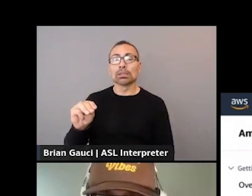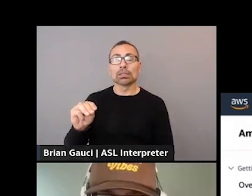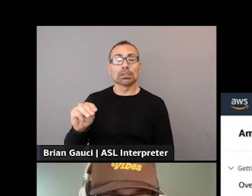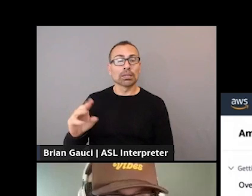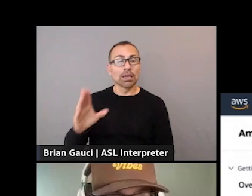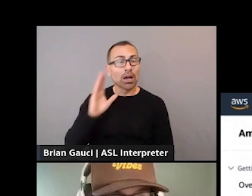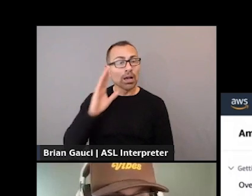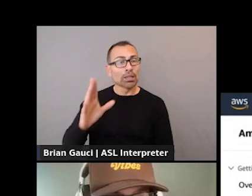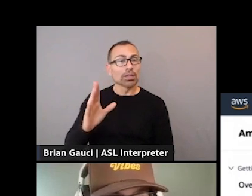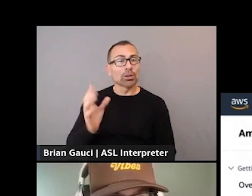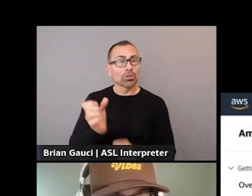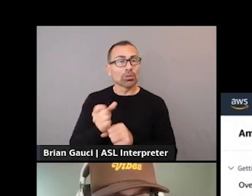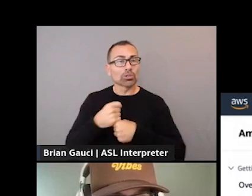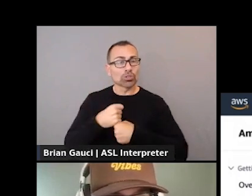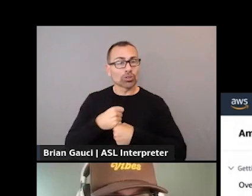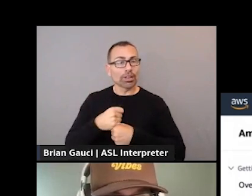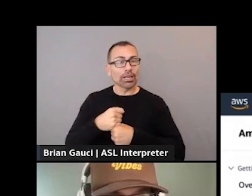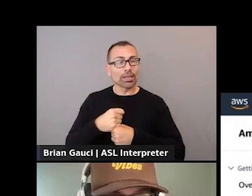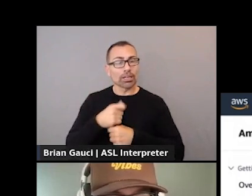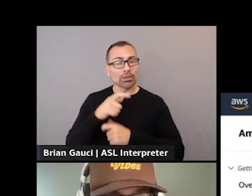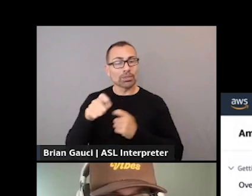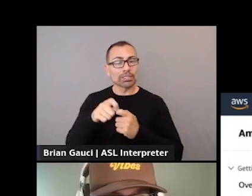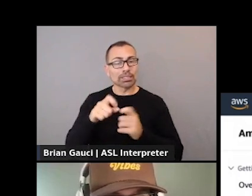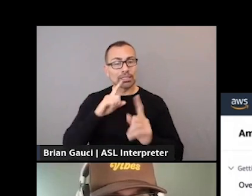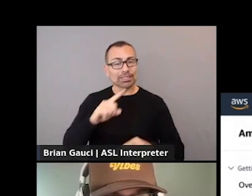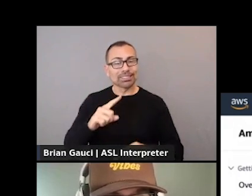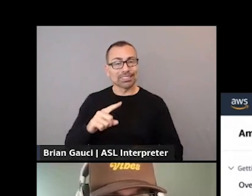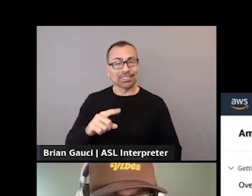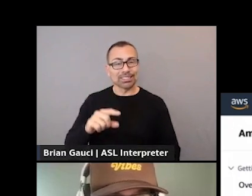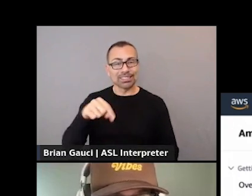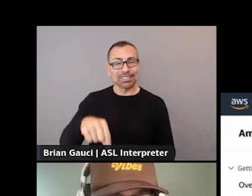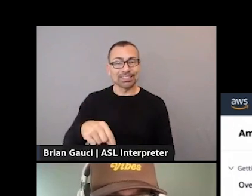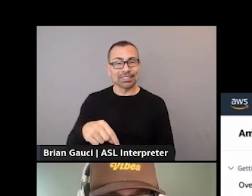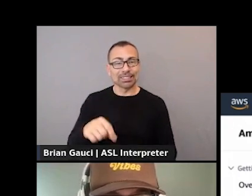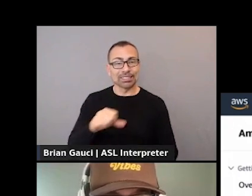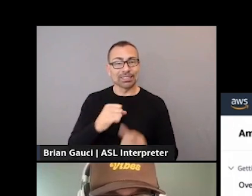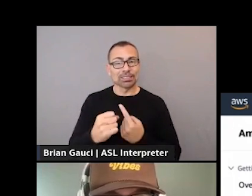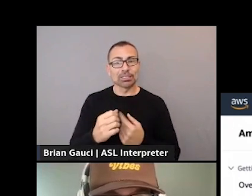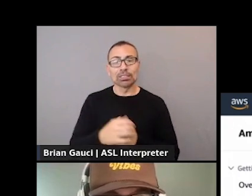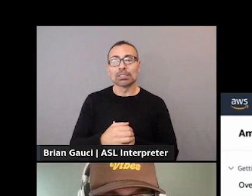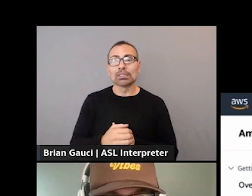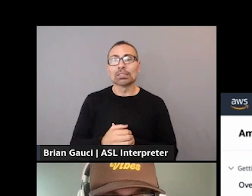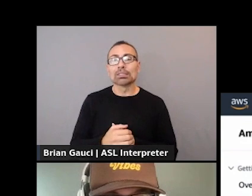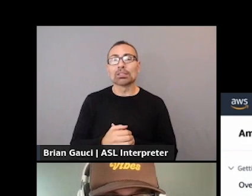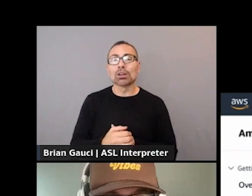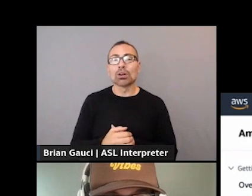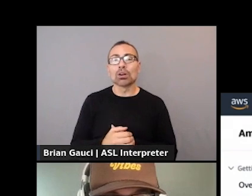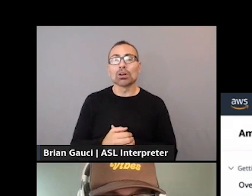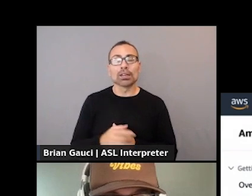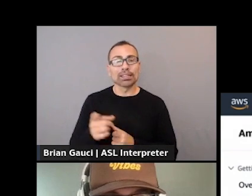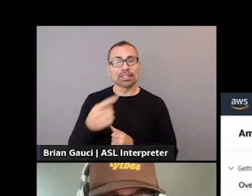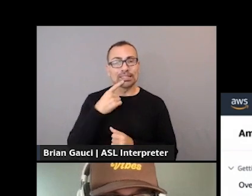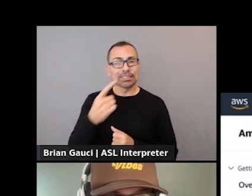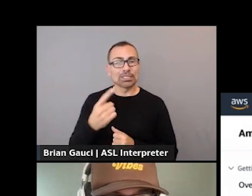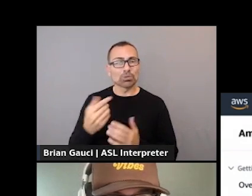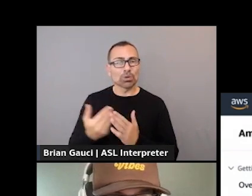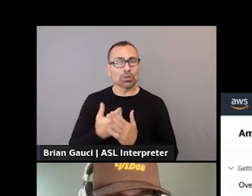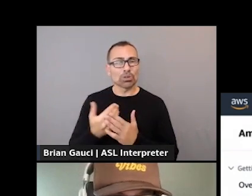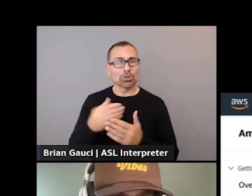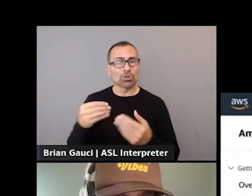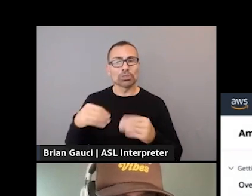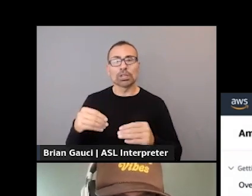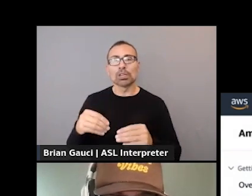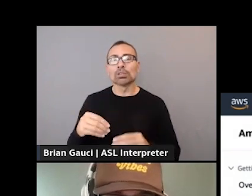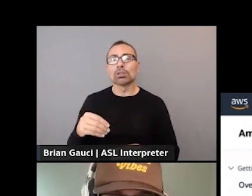create a particular answer. Now, in this case, what were the new sales for Amazon in Q3 2020?